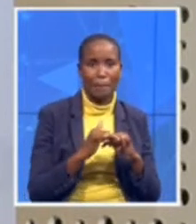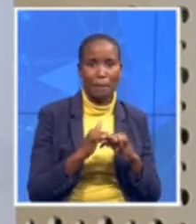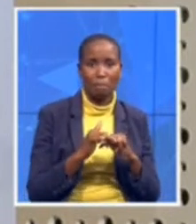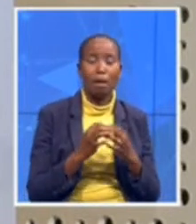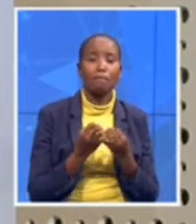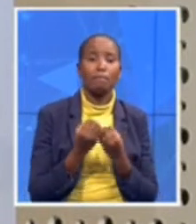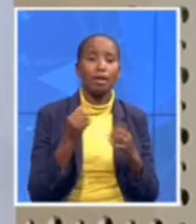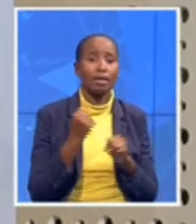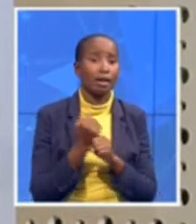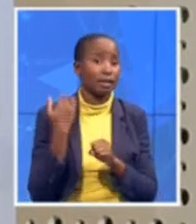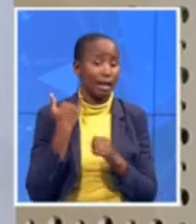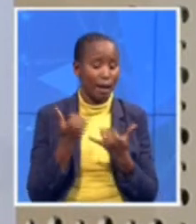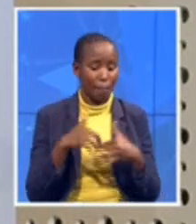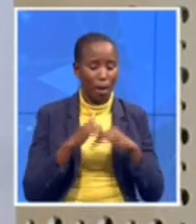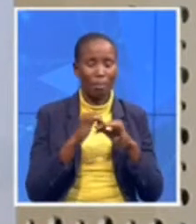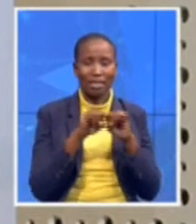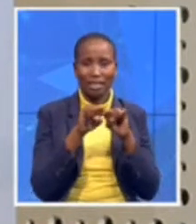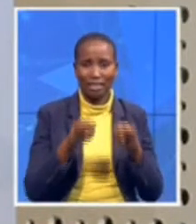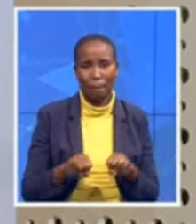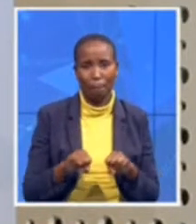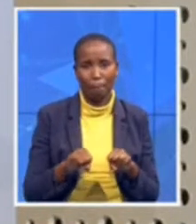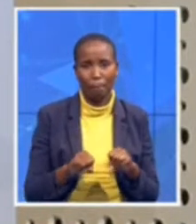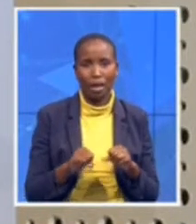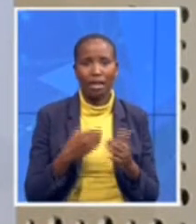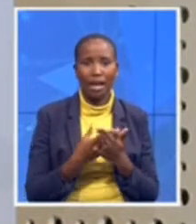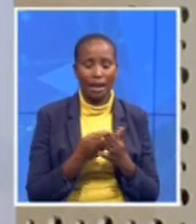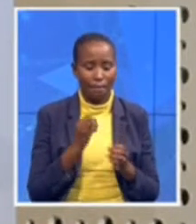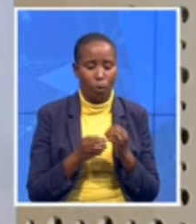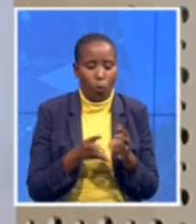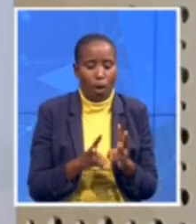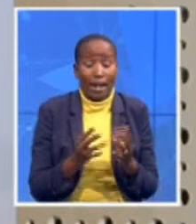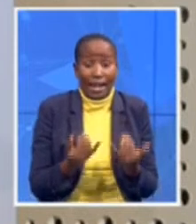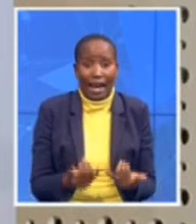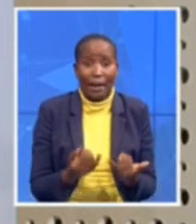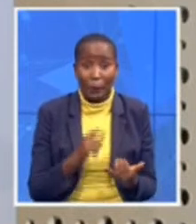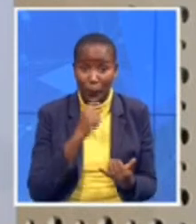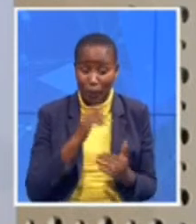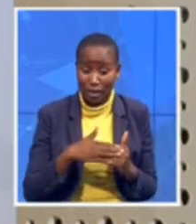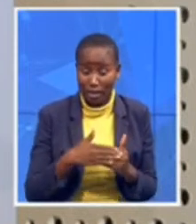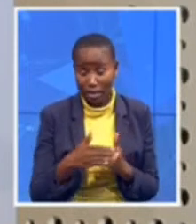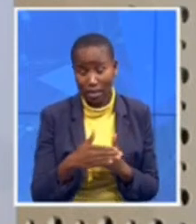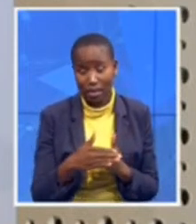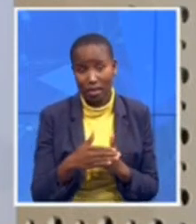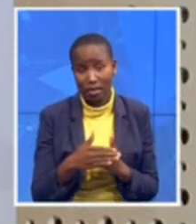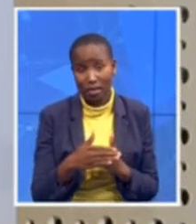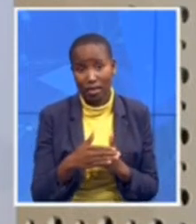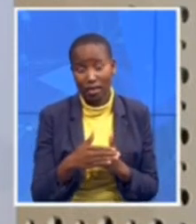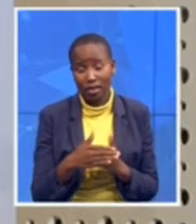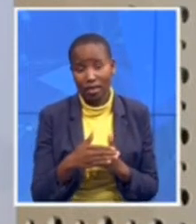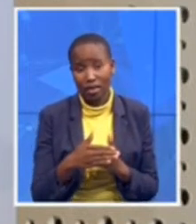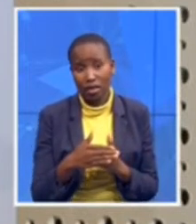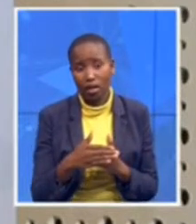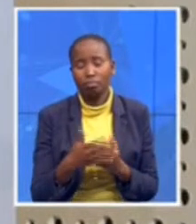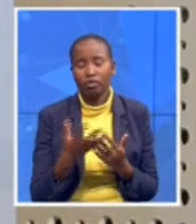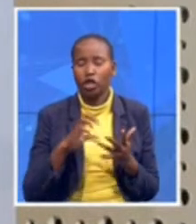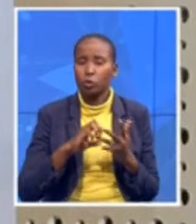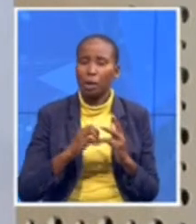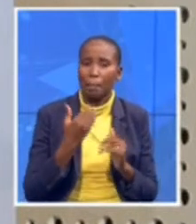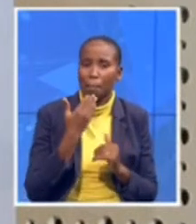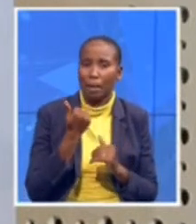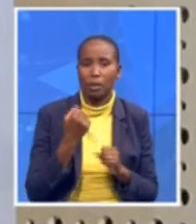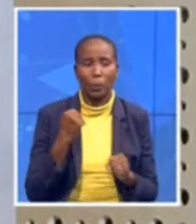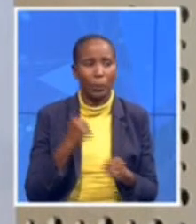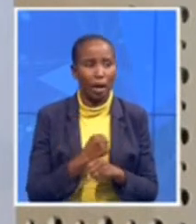we currently use. To the best of ability, we have worked to make sure that this system is fair